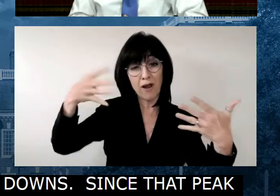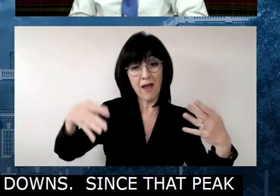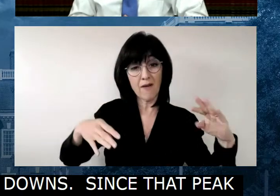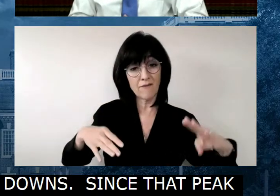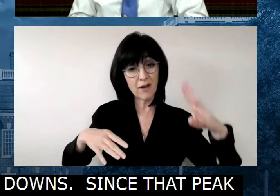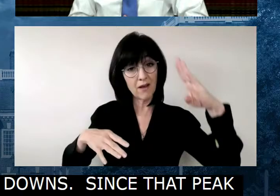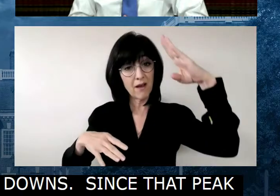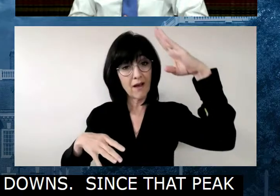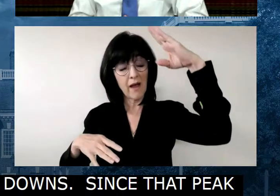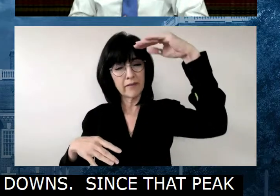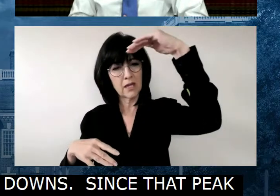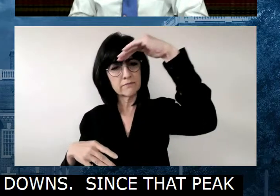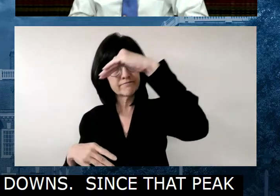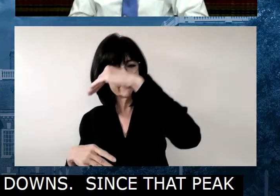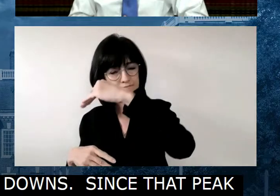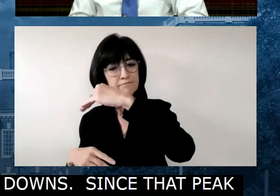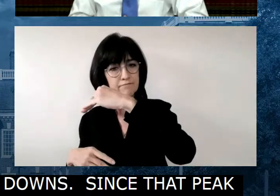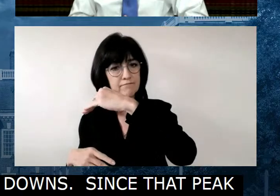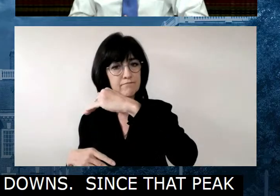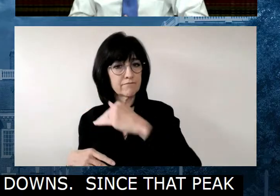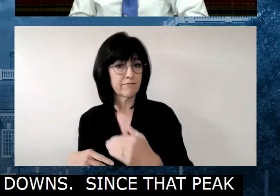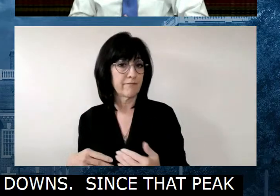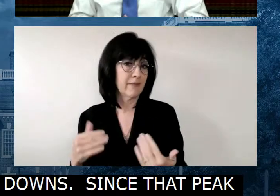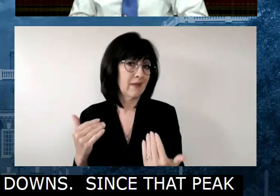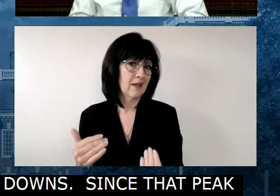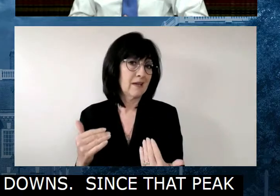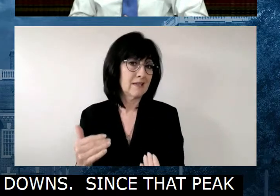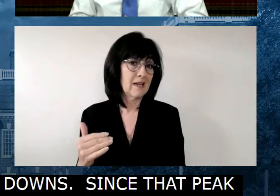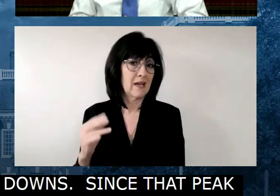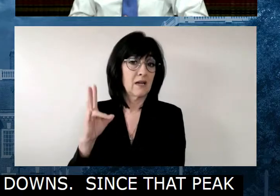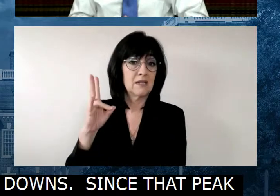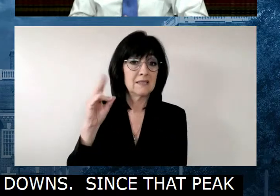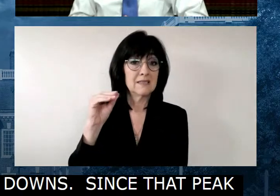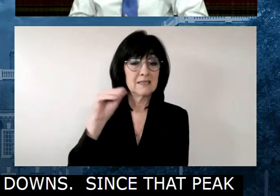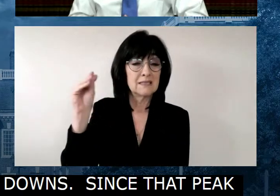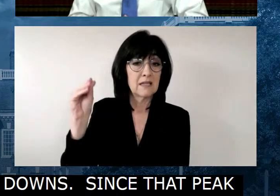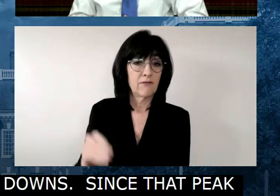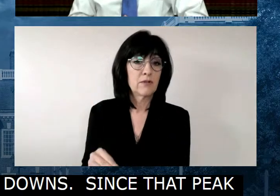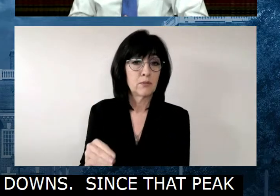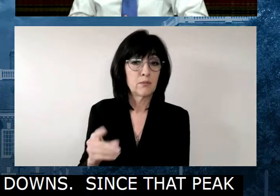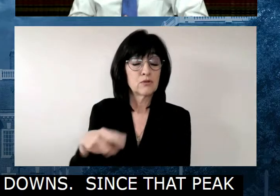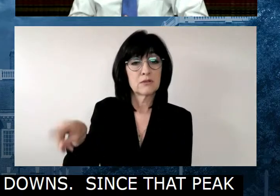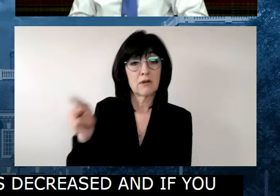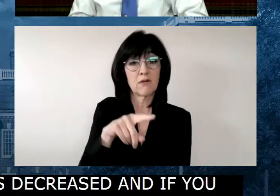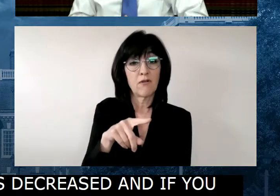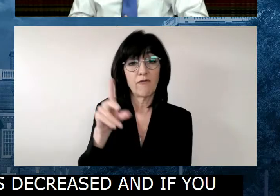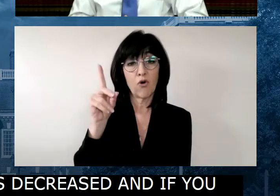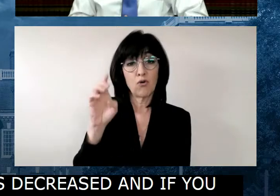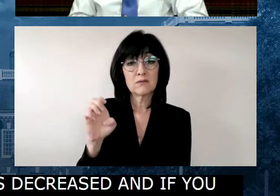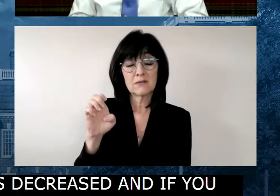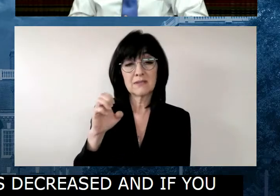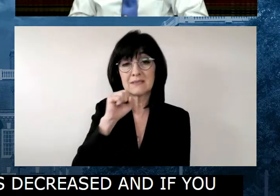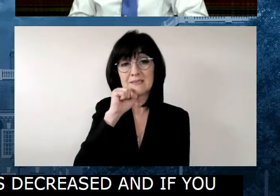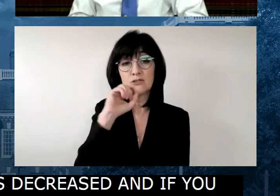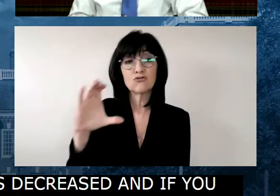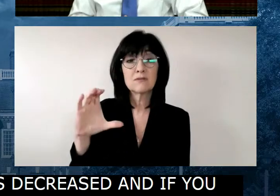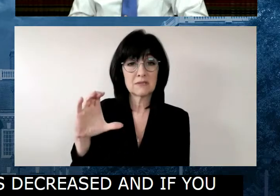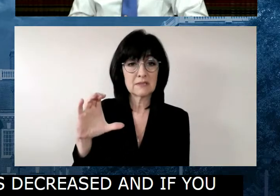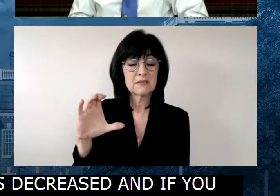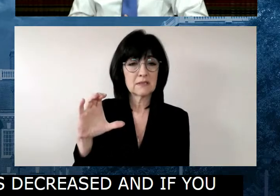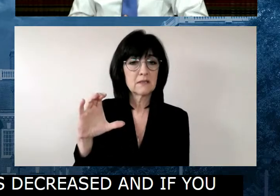of 70% of adult Delawareans vaccinated with at least 1 vaccine by July 4th,